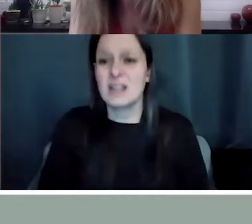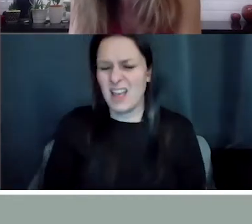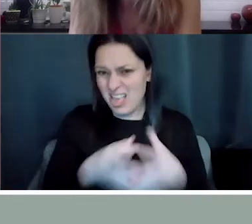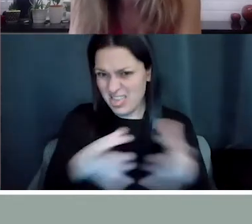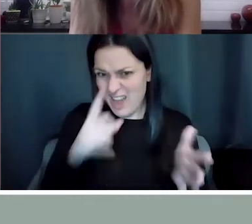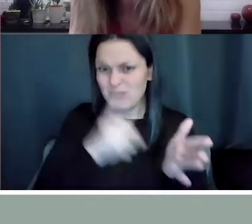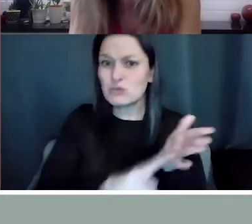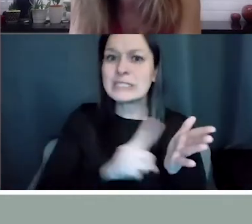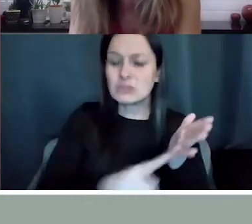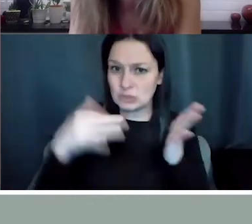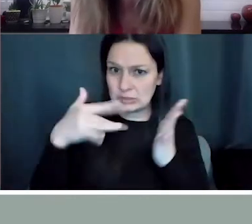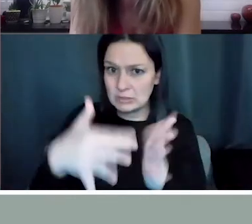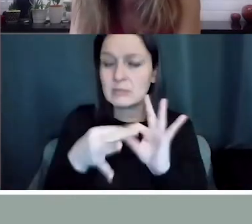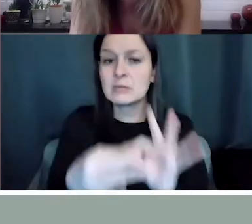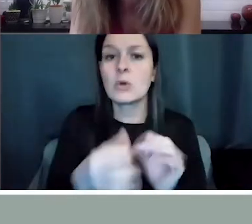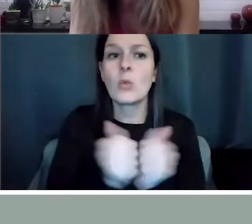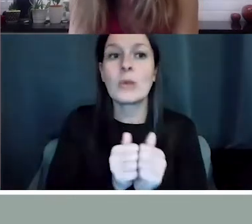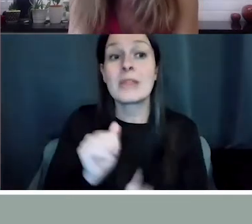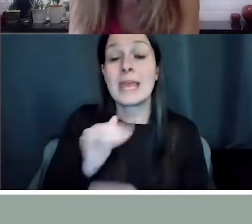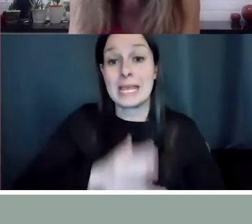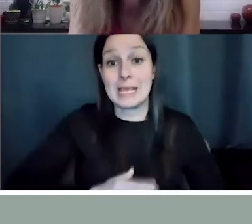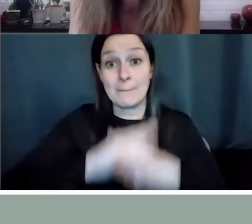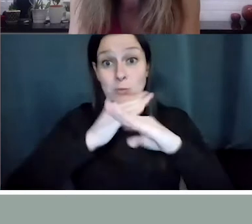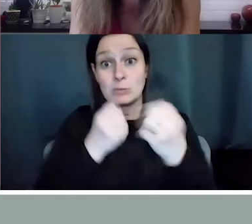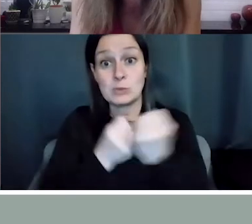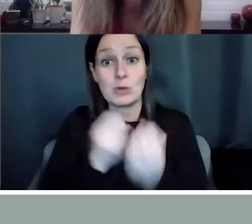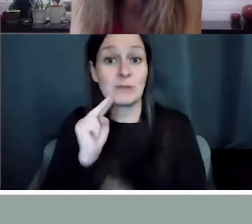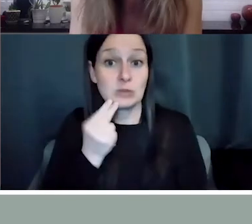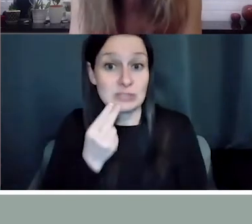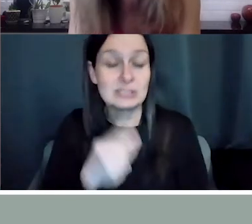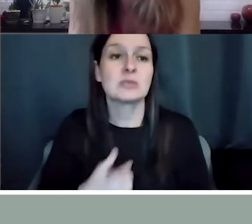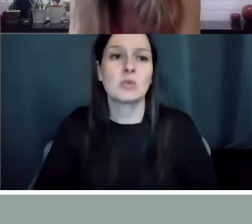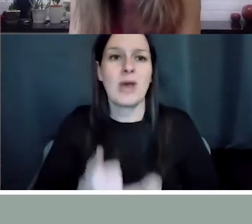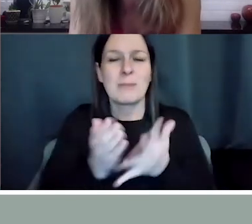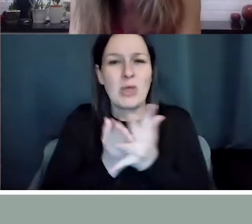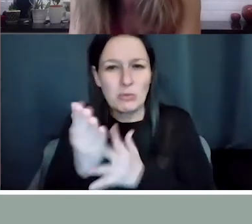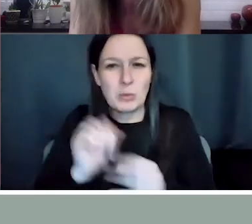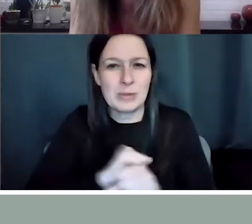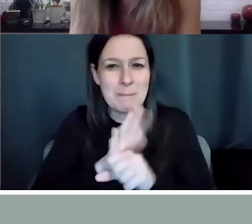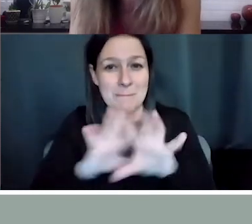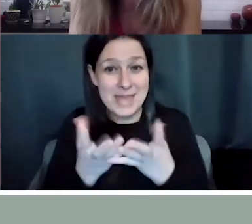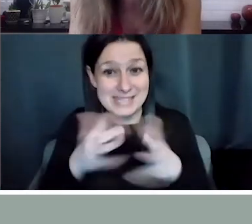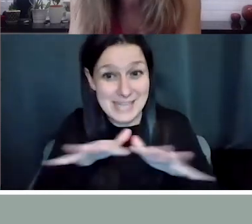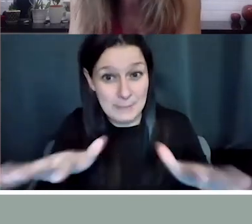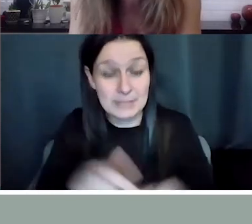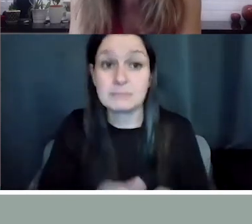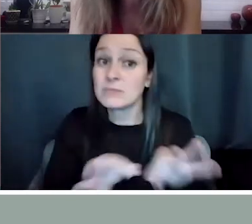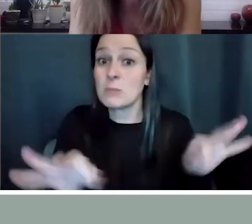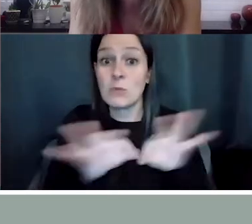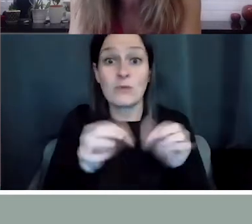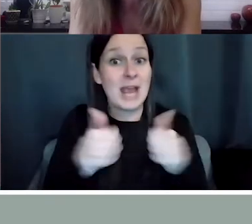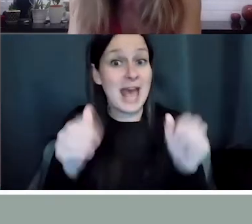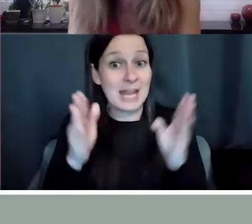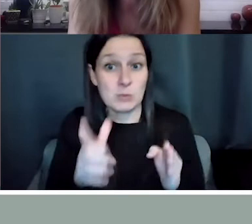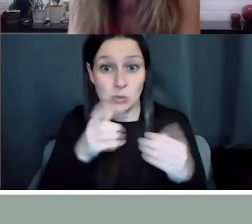and study looking at immune supportive nutrients to help us through the pandemic. These are important for anyone dealing with cancer